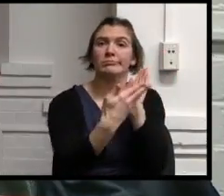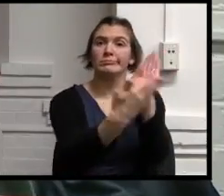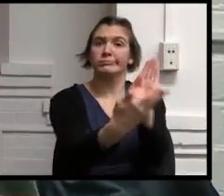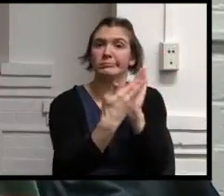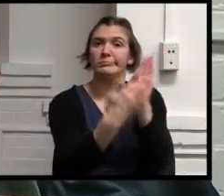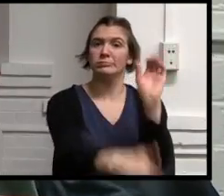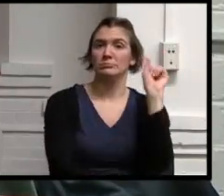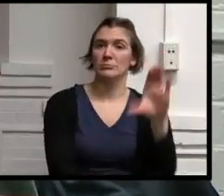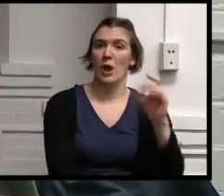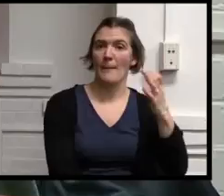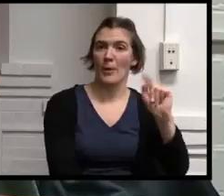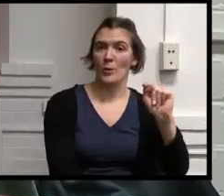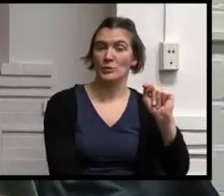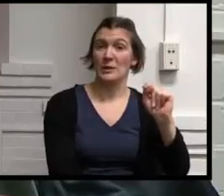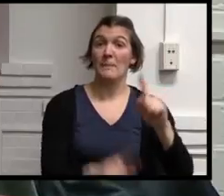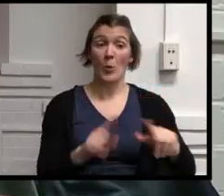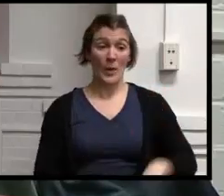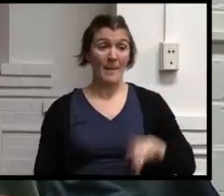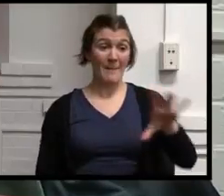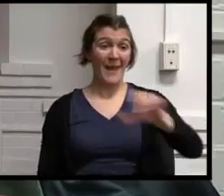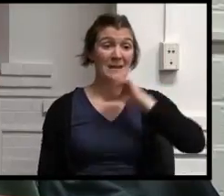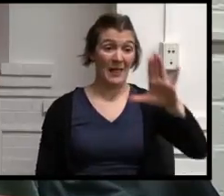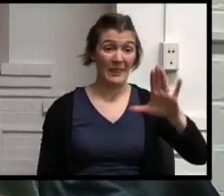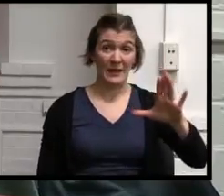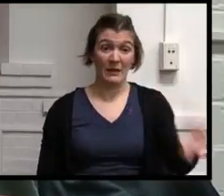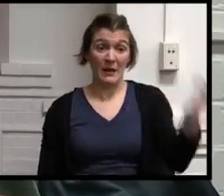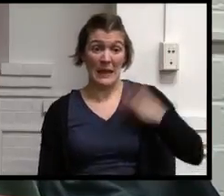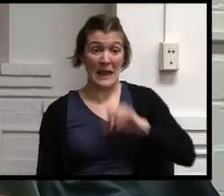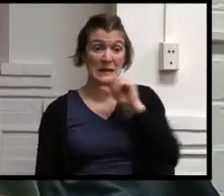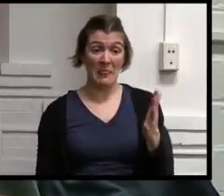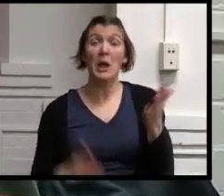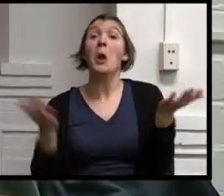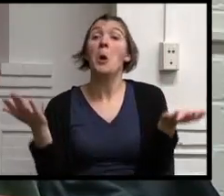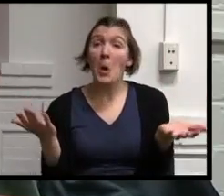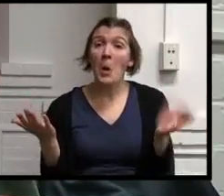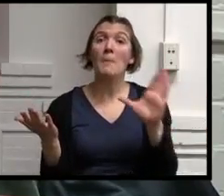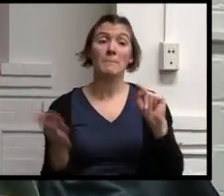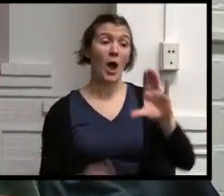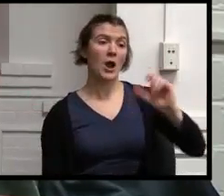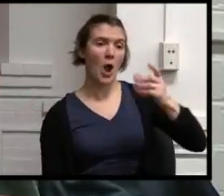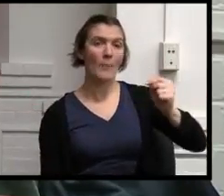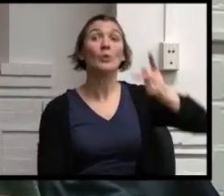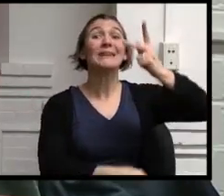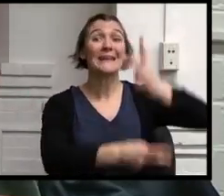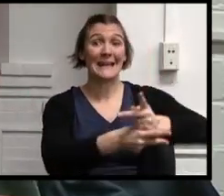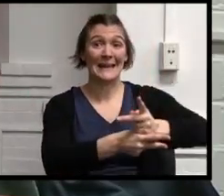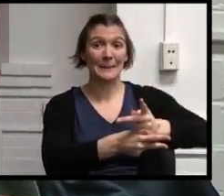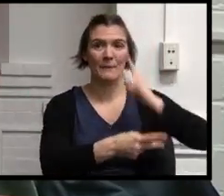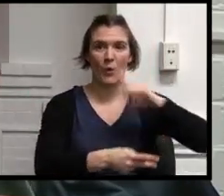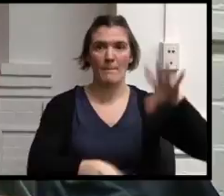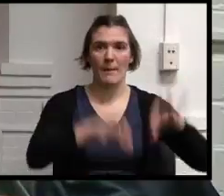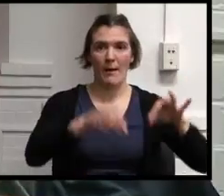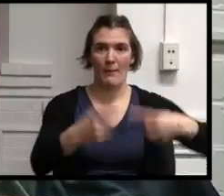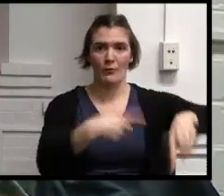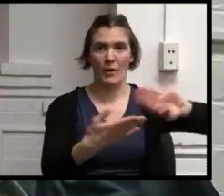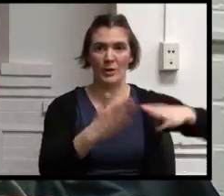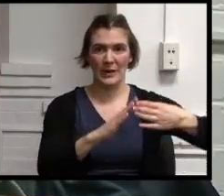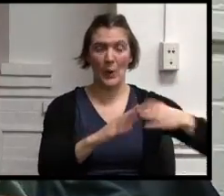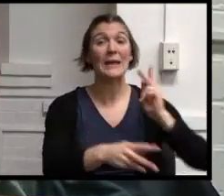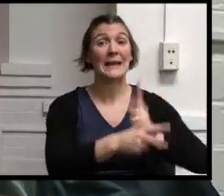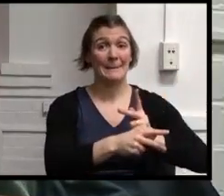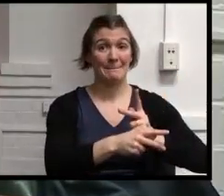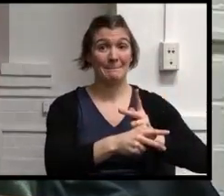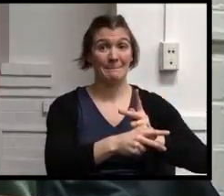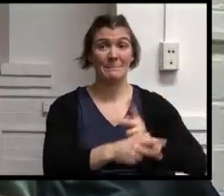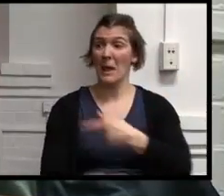But we didn't gain anything, we didn't lose anything, but we are keeping the composting in town. And if Peter or